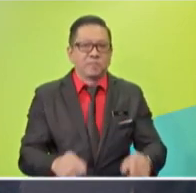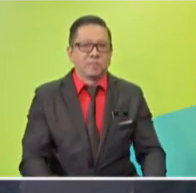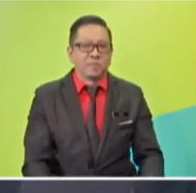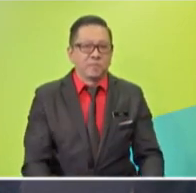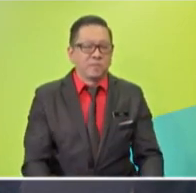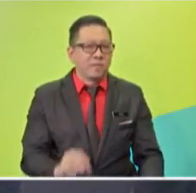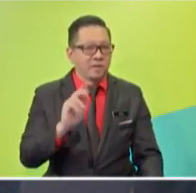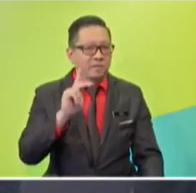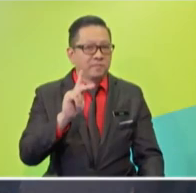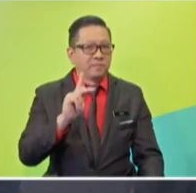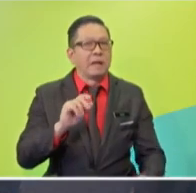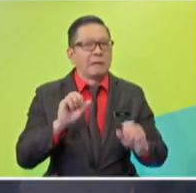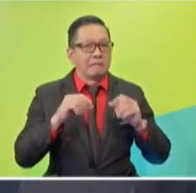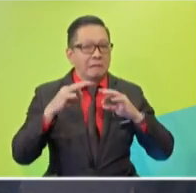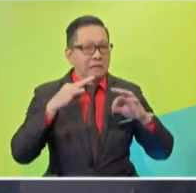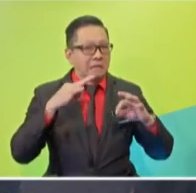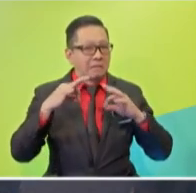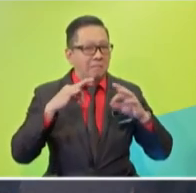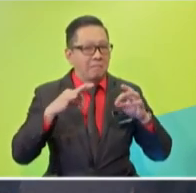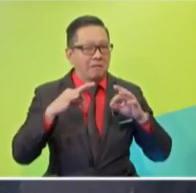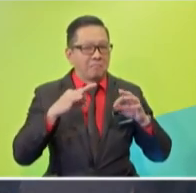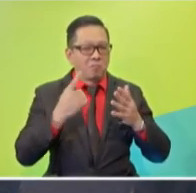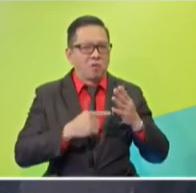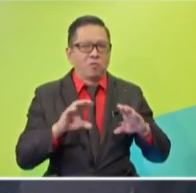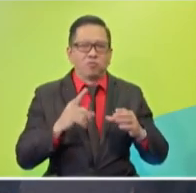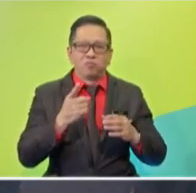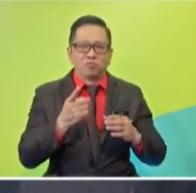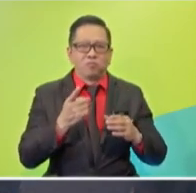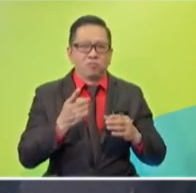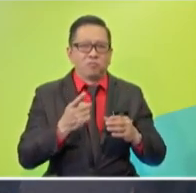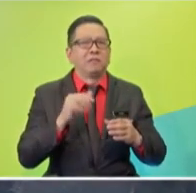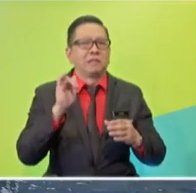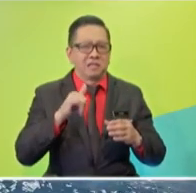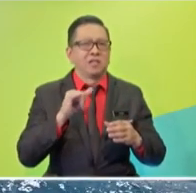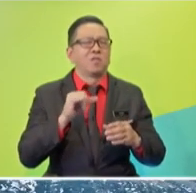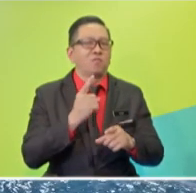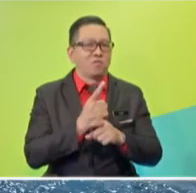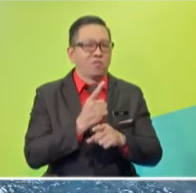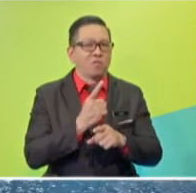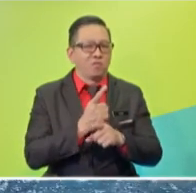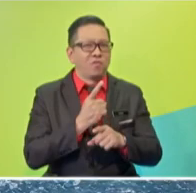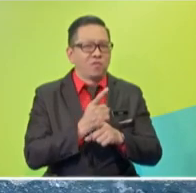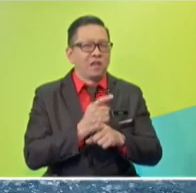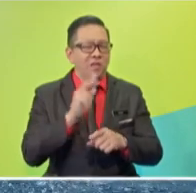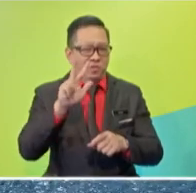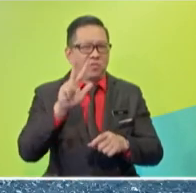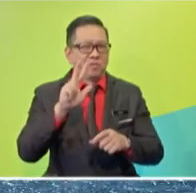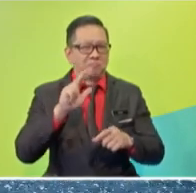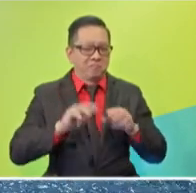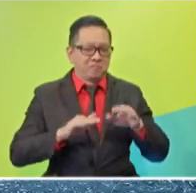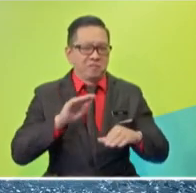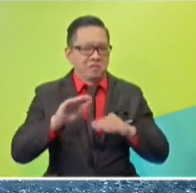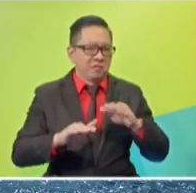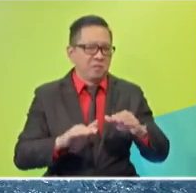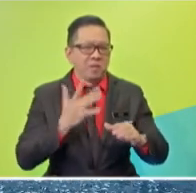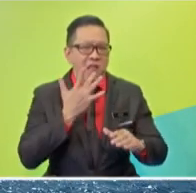All right. Can you explain to us what you do? Yes, of course. There are 3 stages to